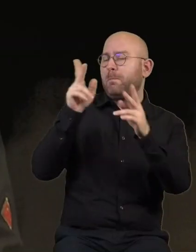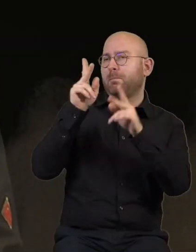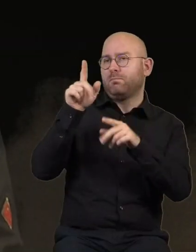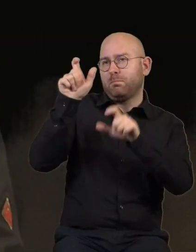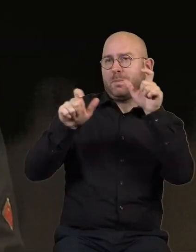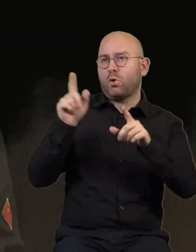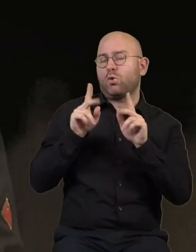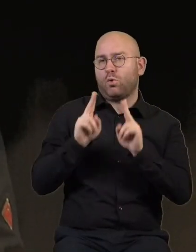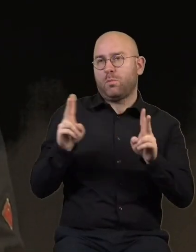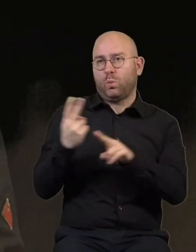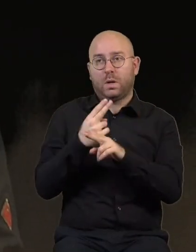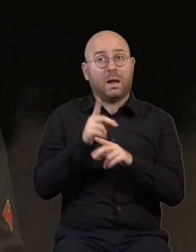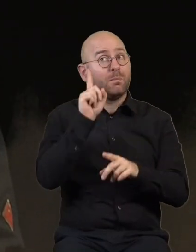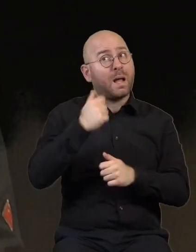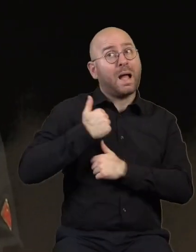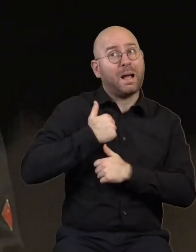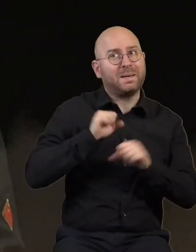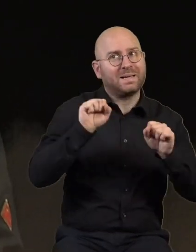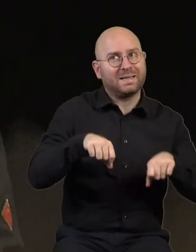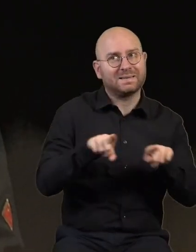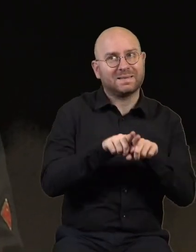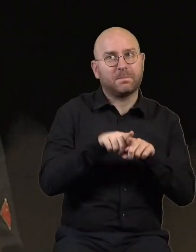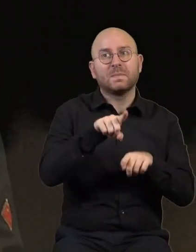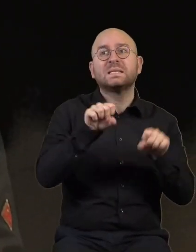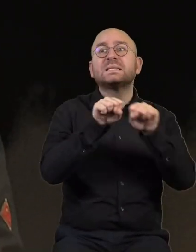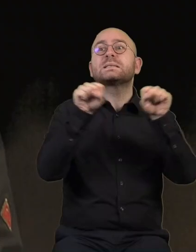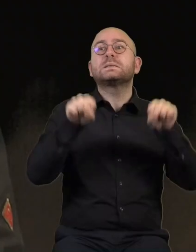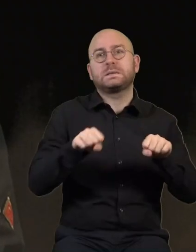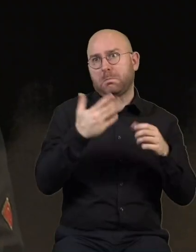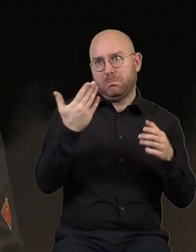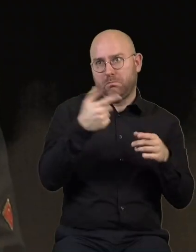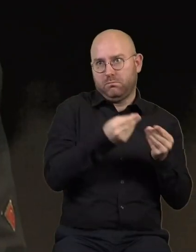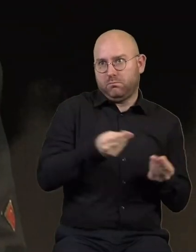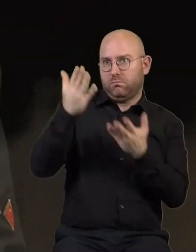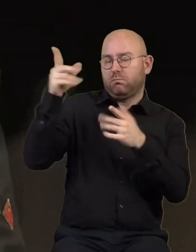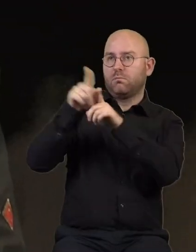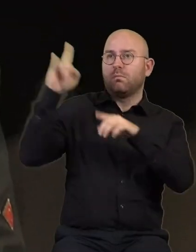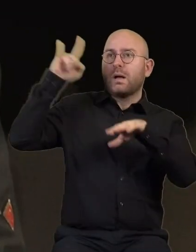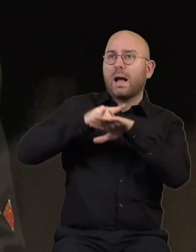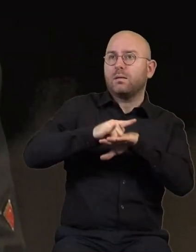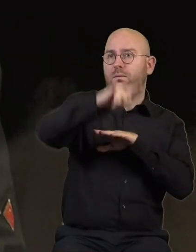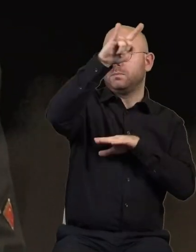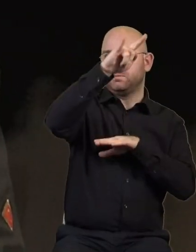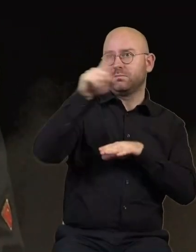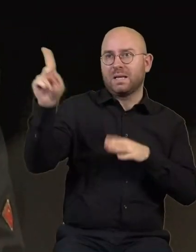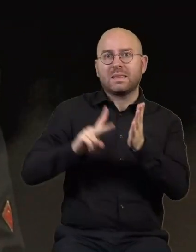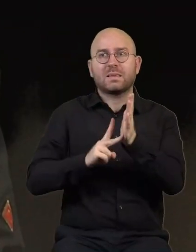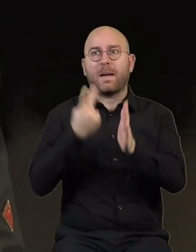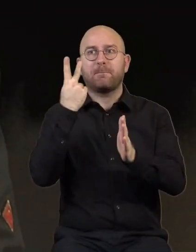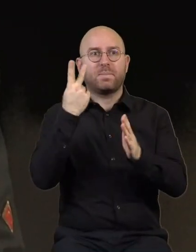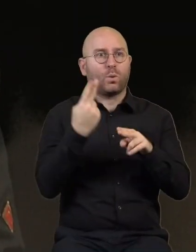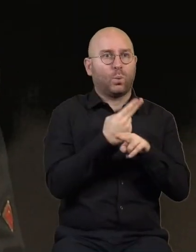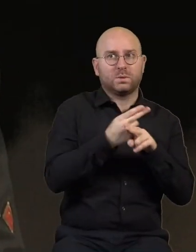use. But it has a reserve of about 5 days. So what do we do after 5 days if there's a cut